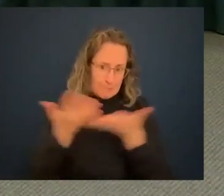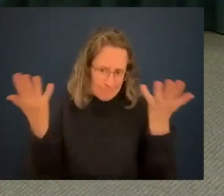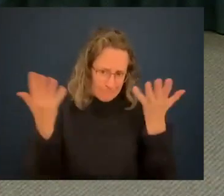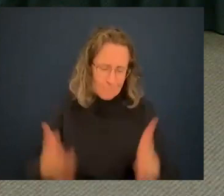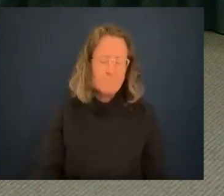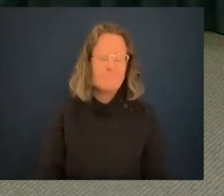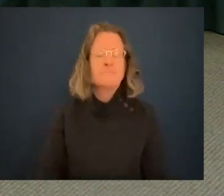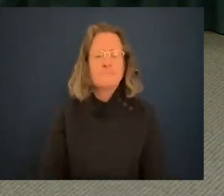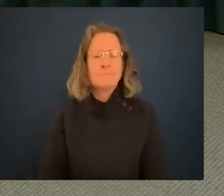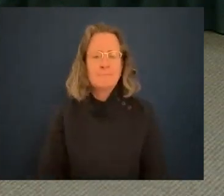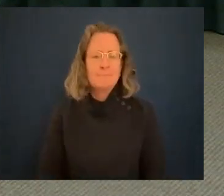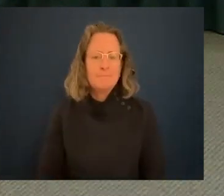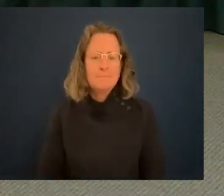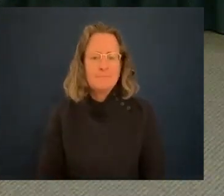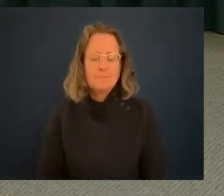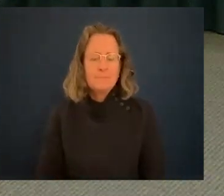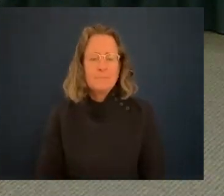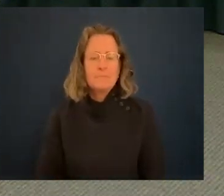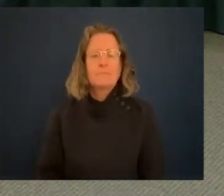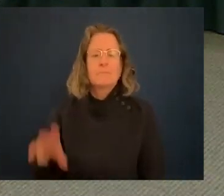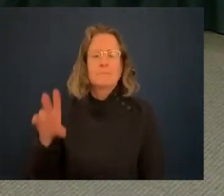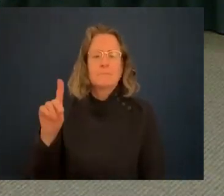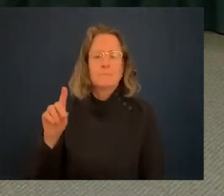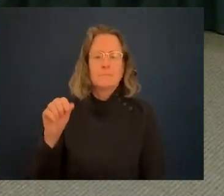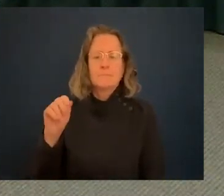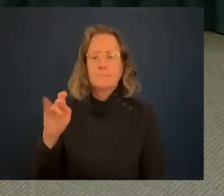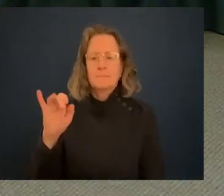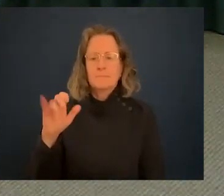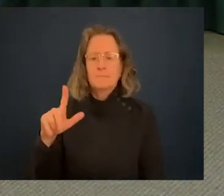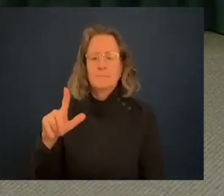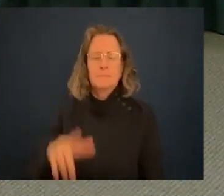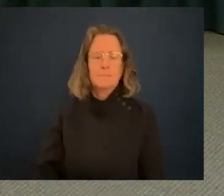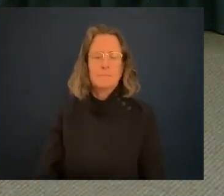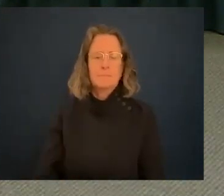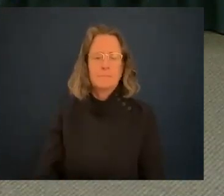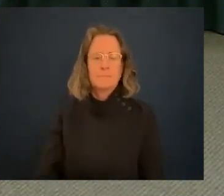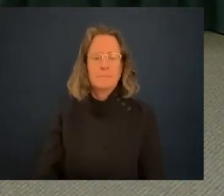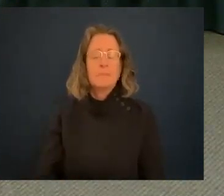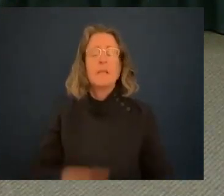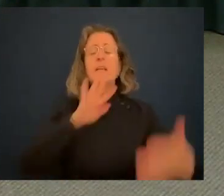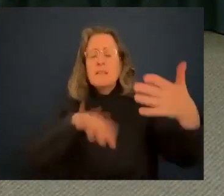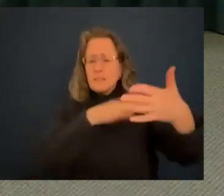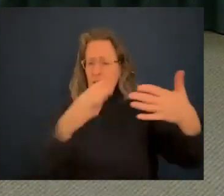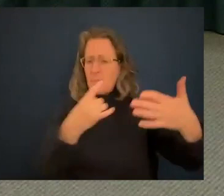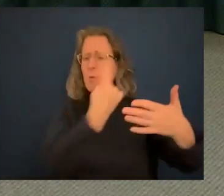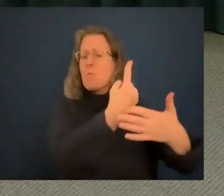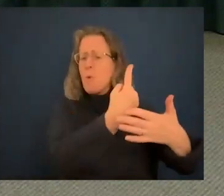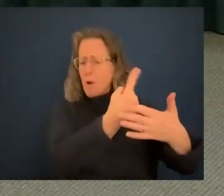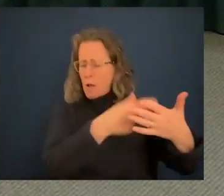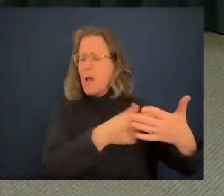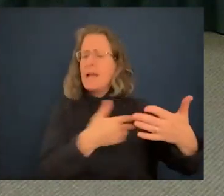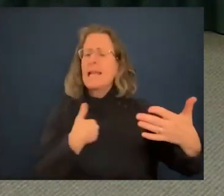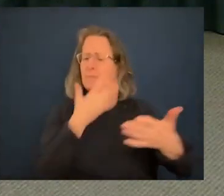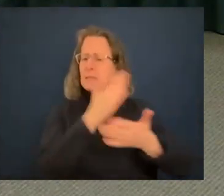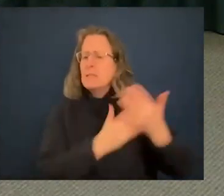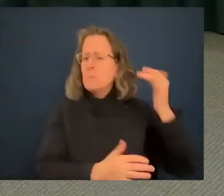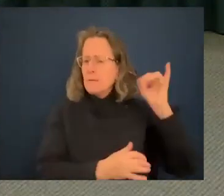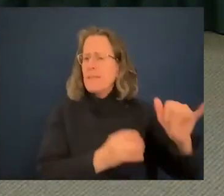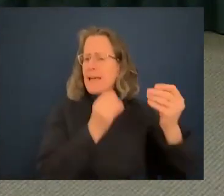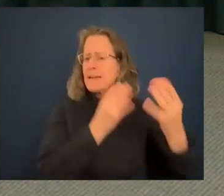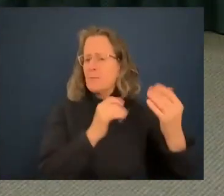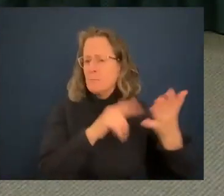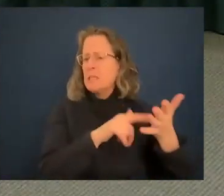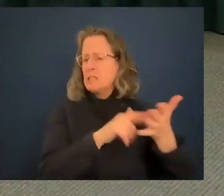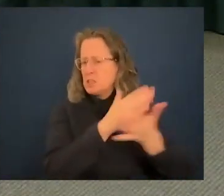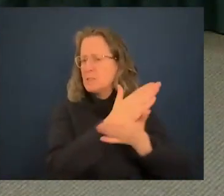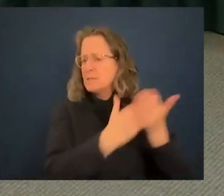uh uh Daniel I just want to say table one kind of speaks to some of what you're just talking about who yeah